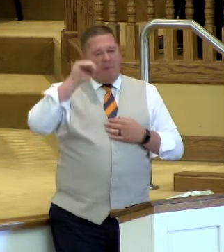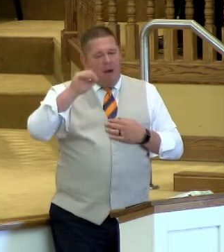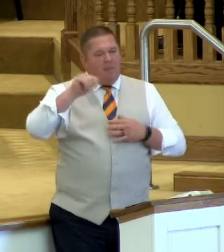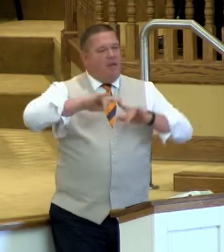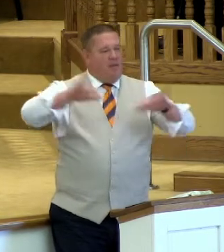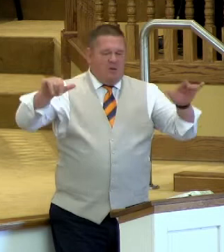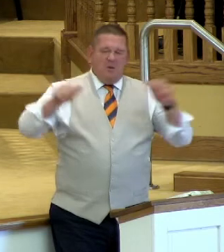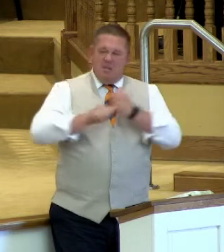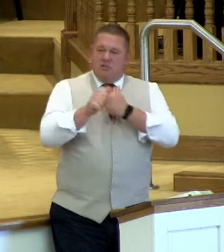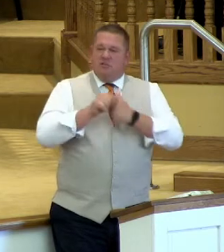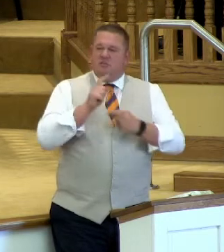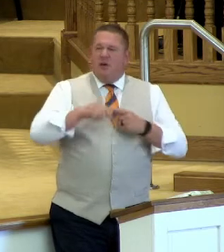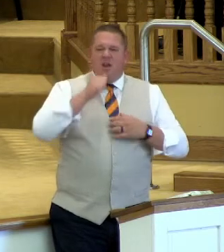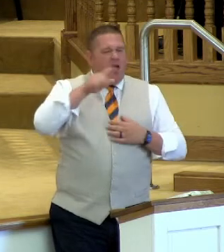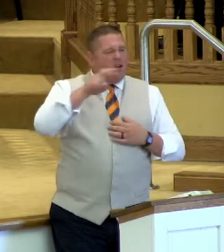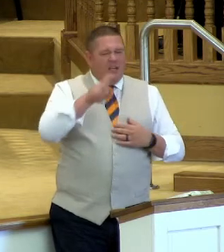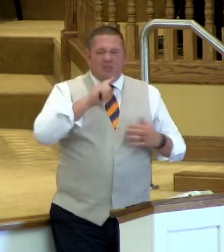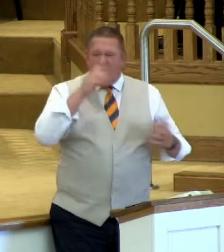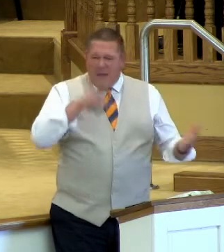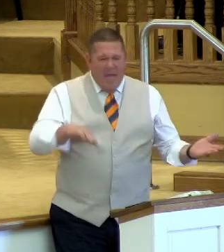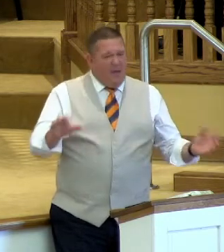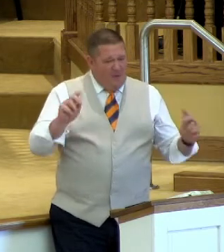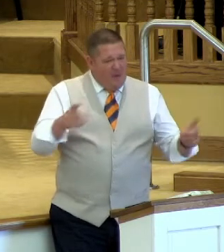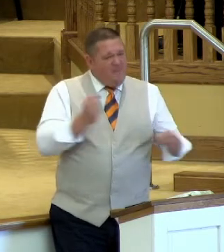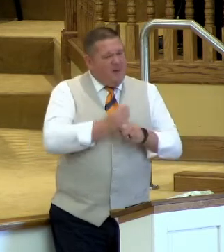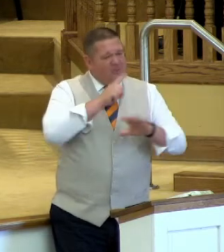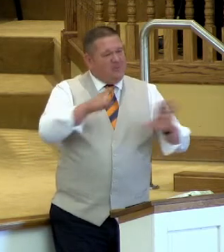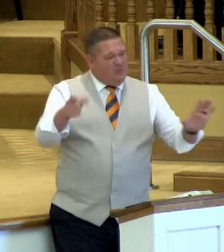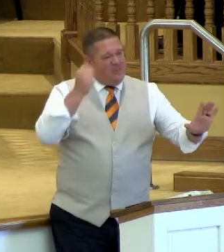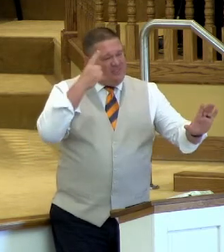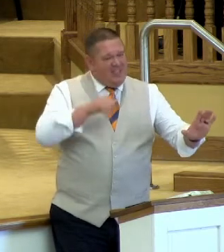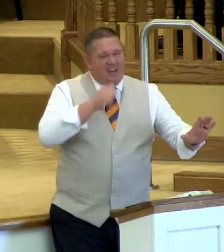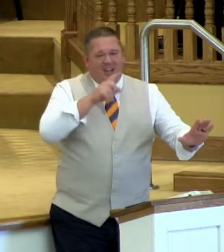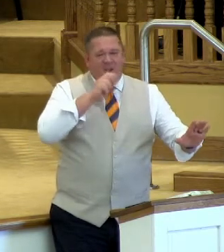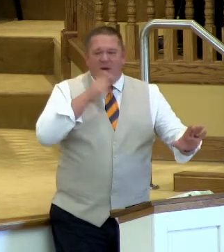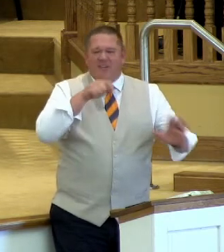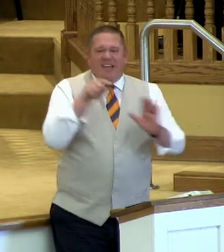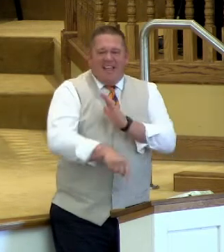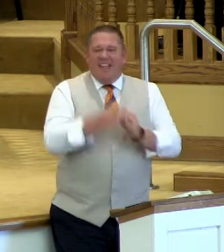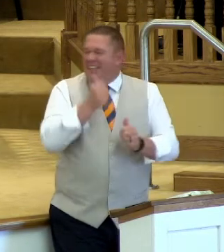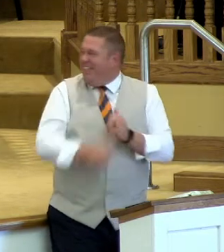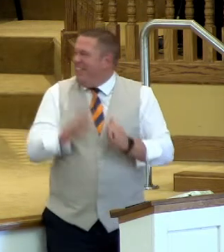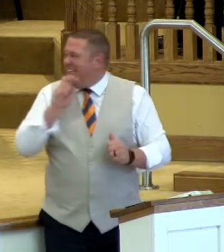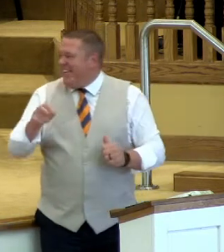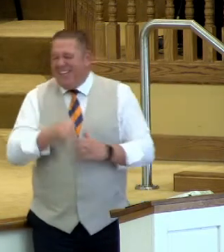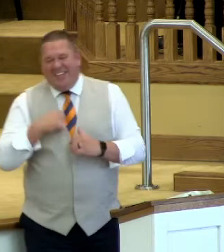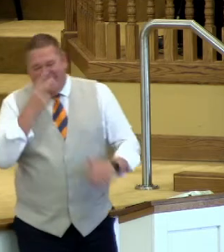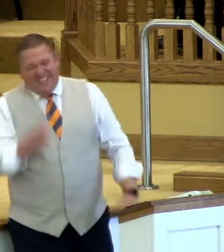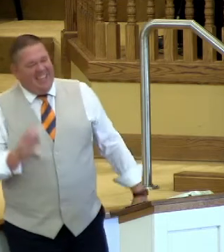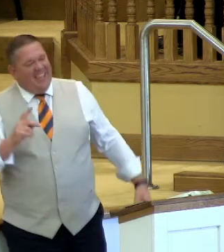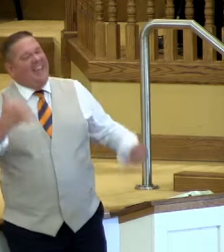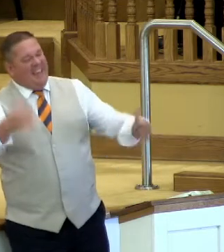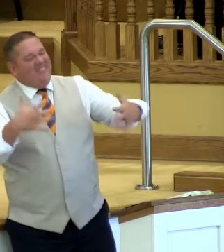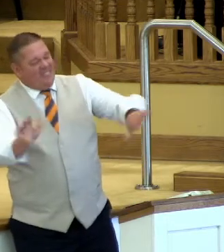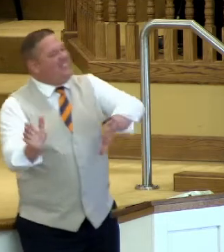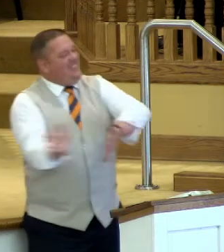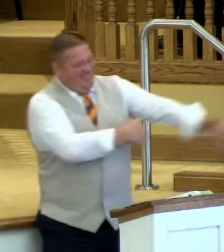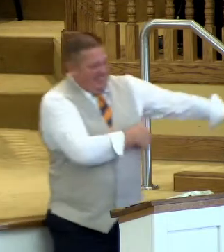and so on and so on and so on, but not all snakes are bad. I just want to get that across. We don't have to kill every snake we see. Okay, now that that's